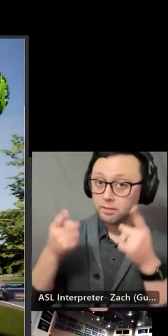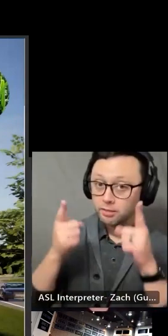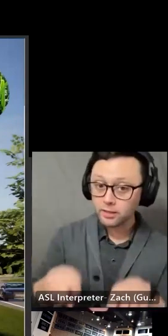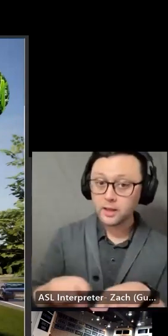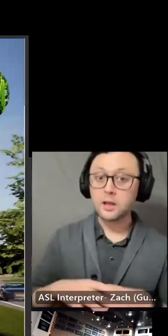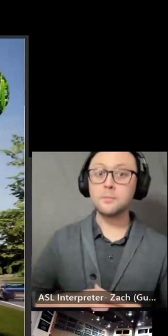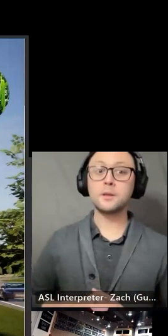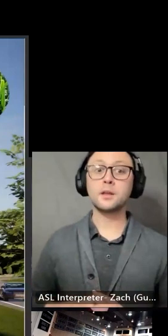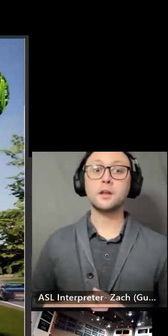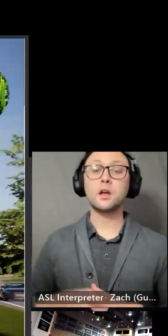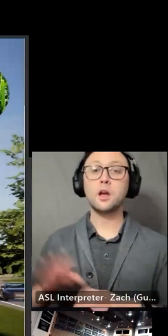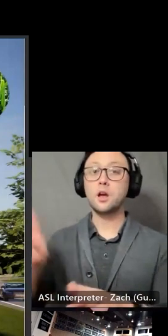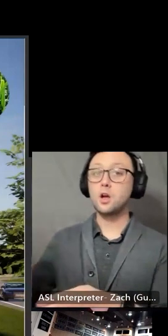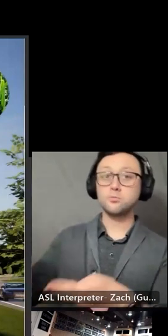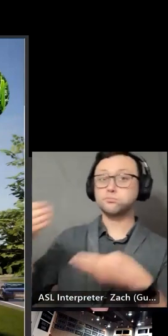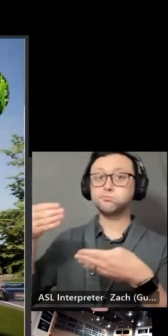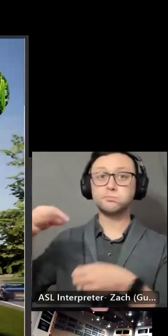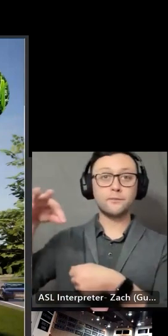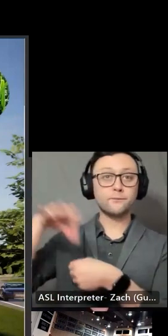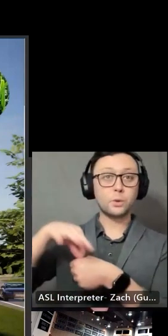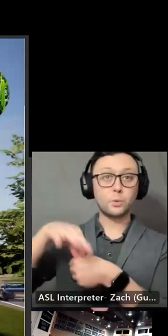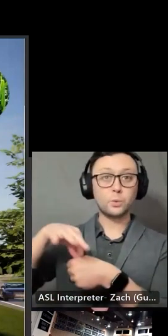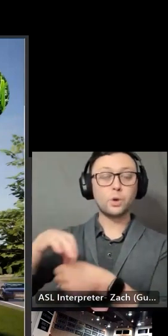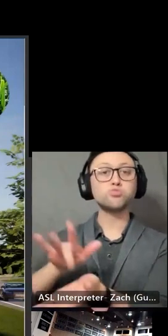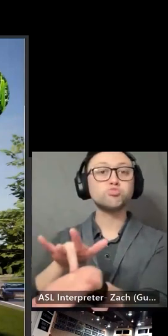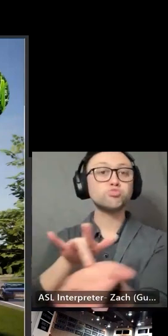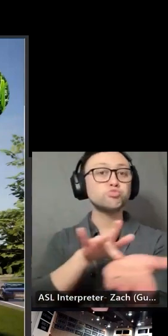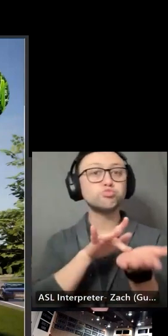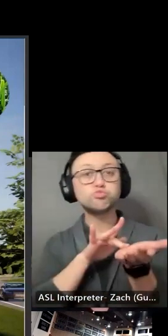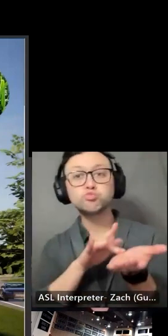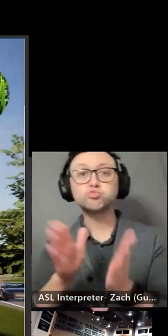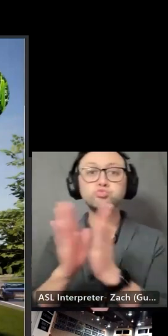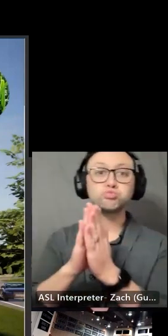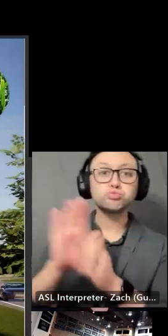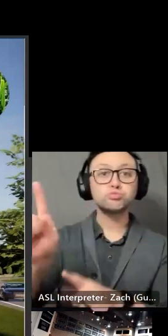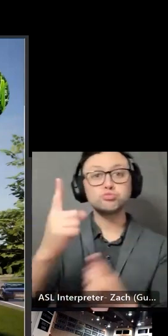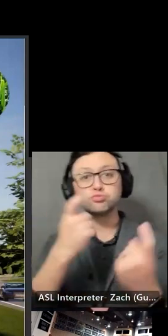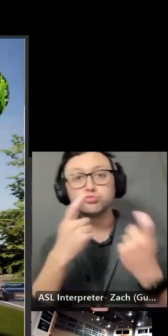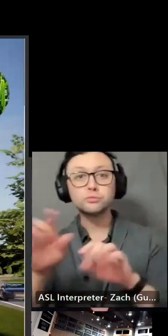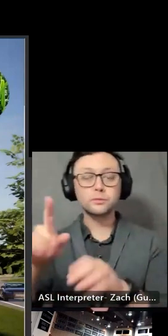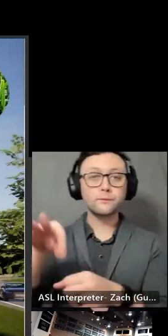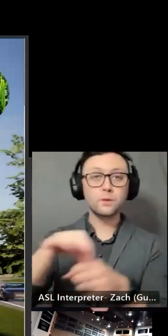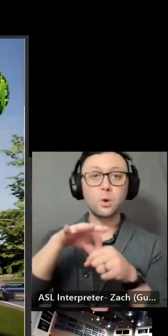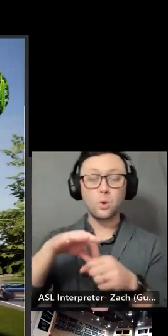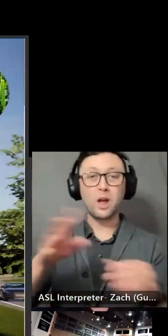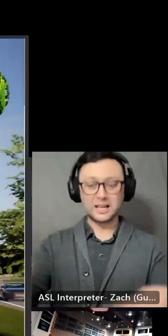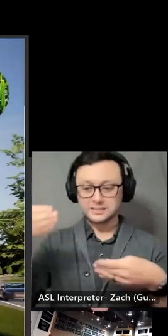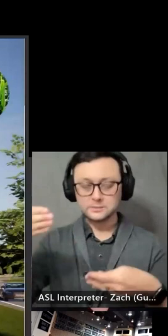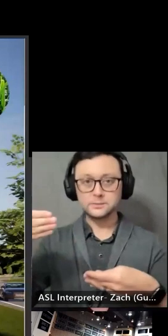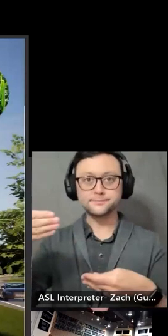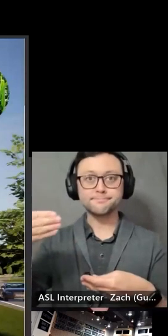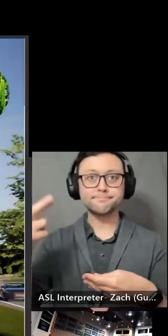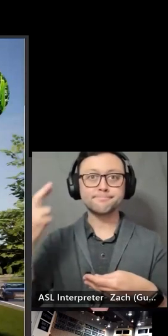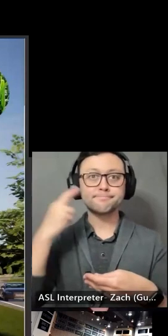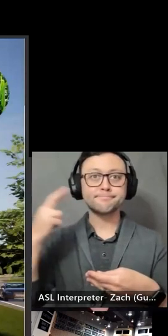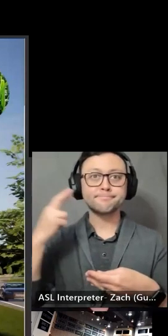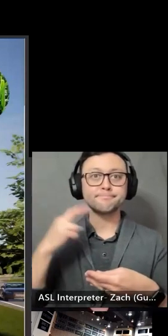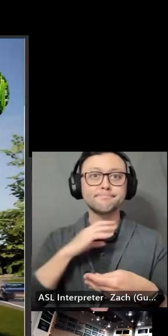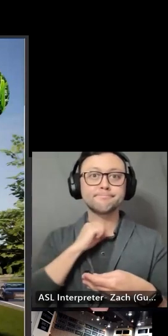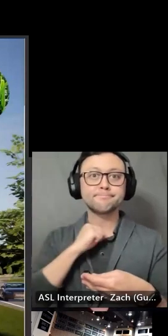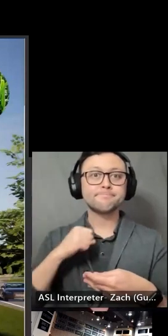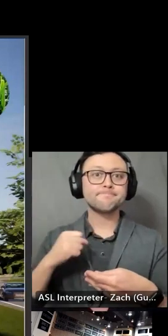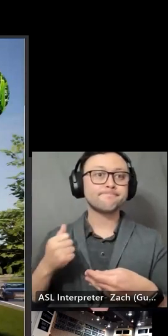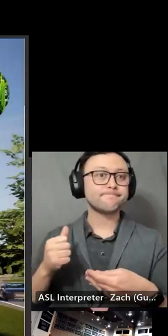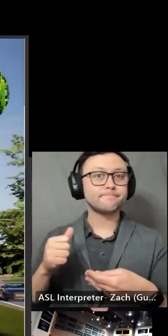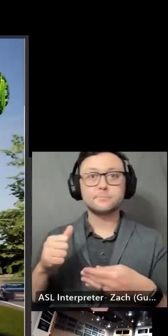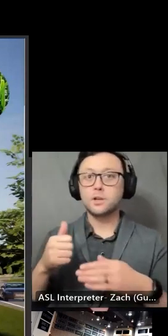the quotes that they had sent on out, requests for quotes. And when they came back in, they realized they were woefully